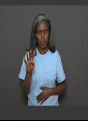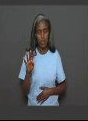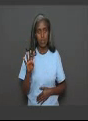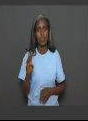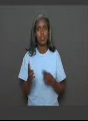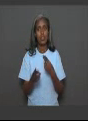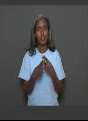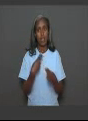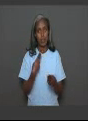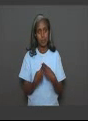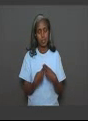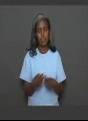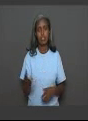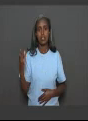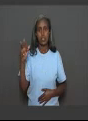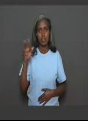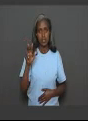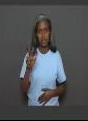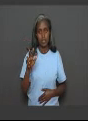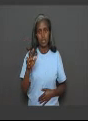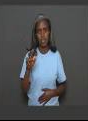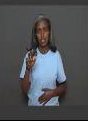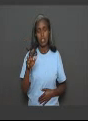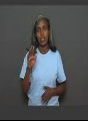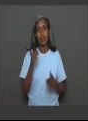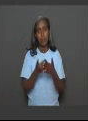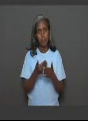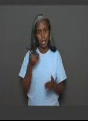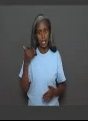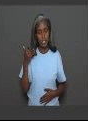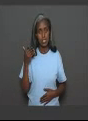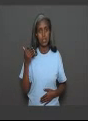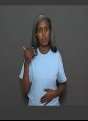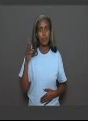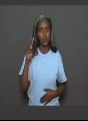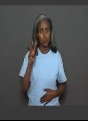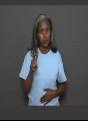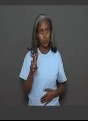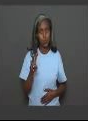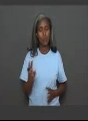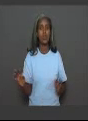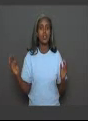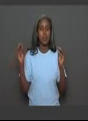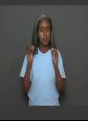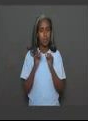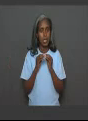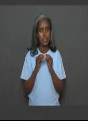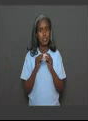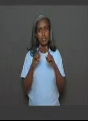plus 4 times 3 minus